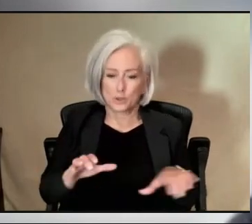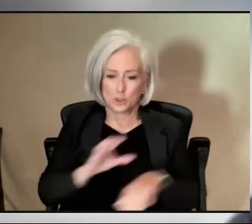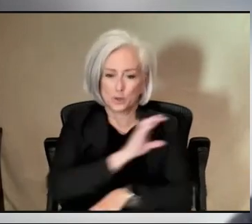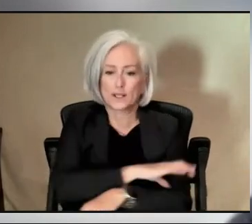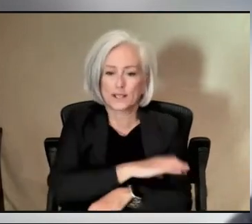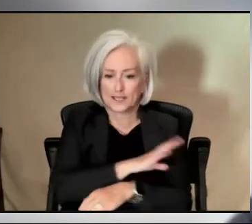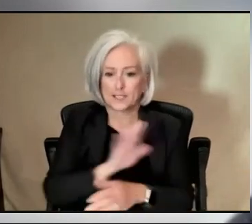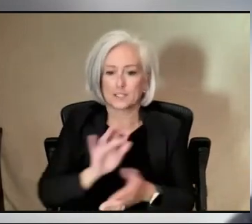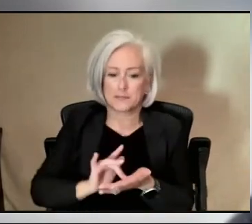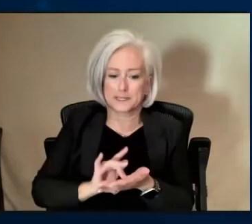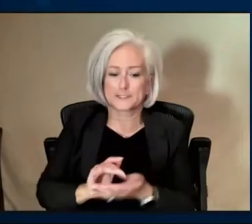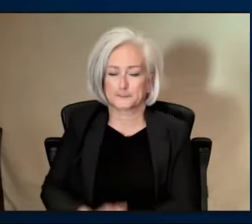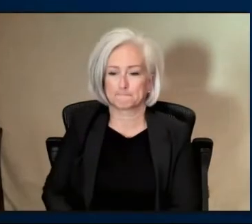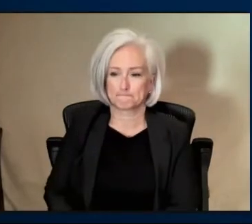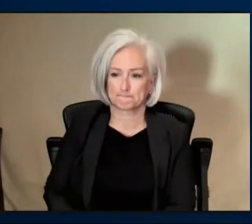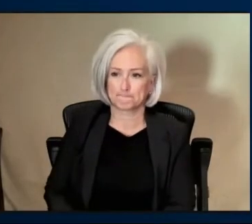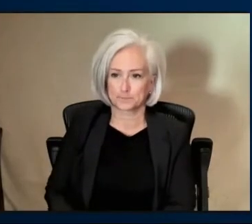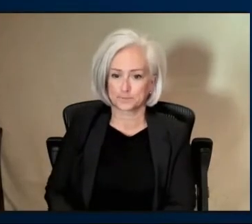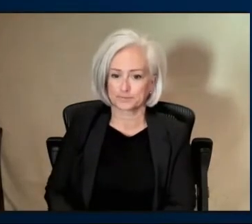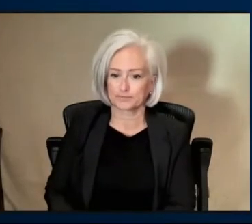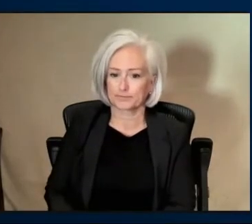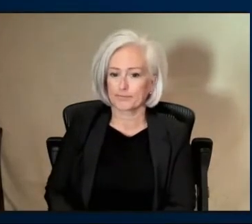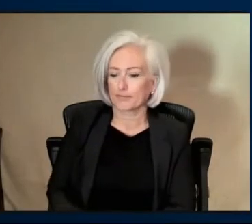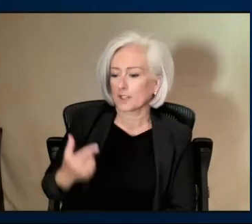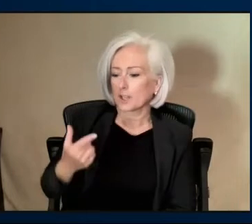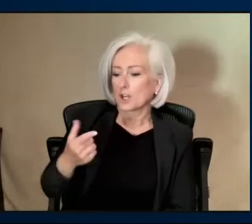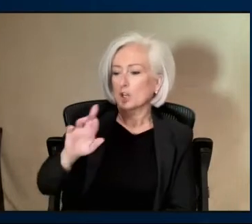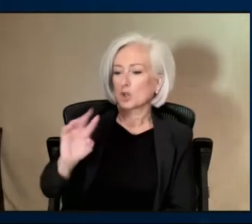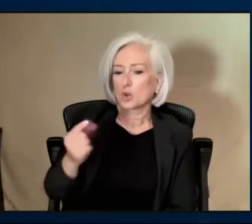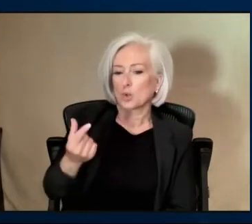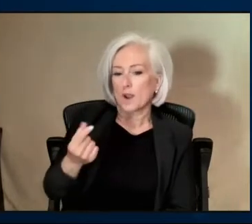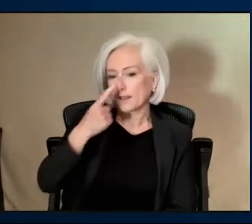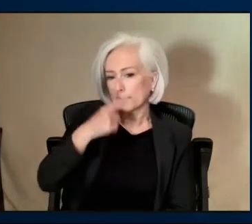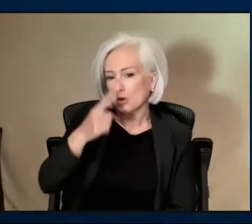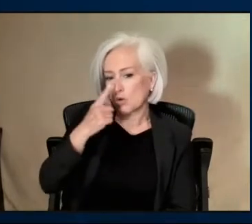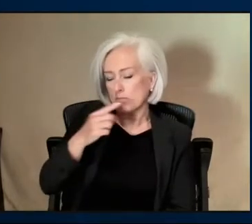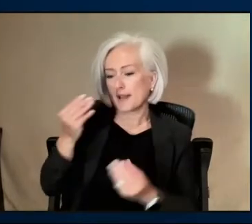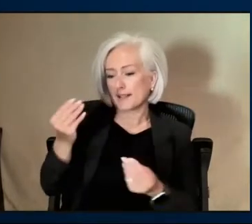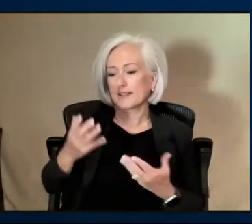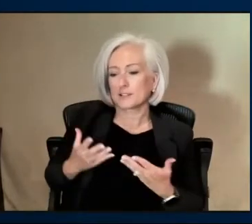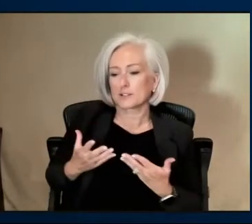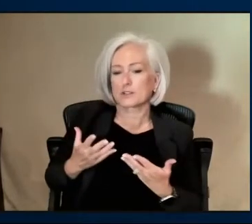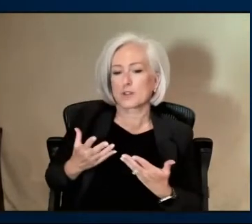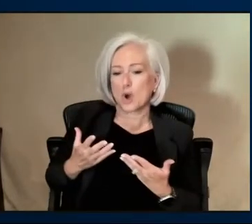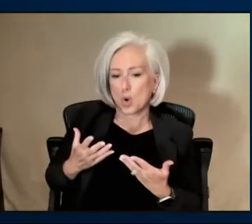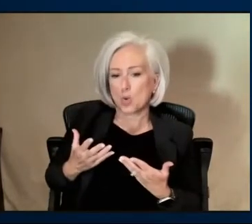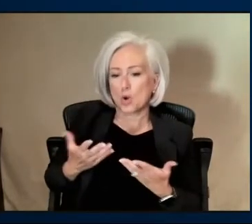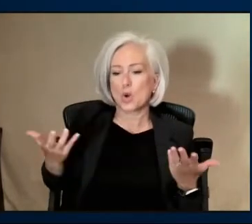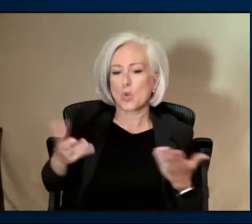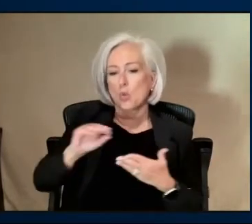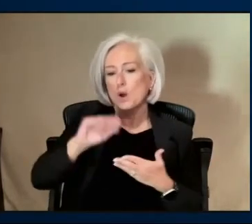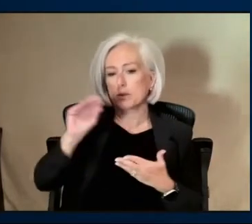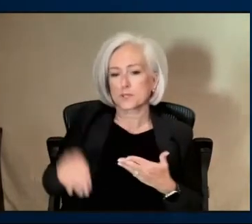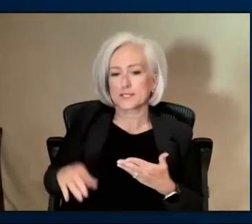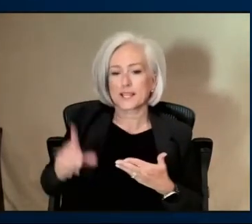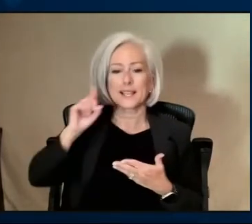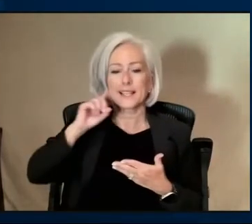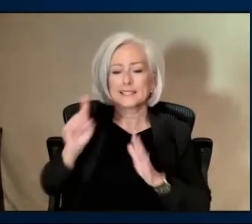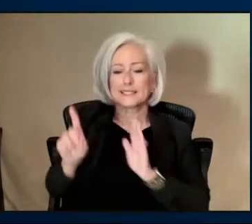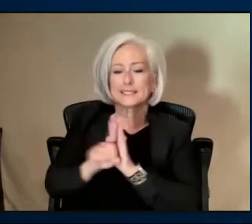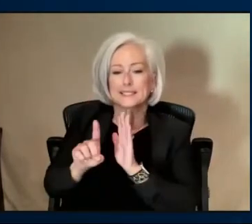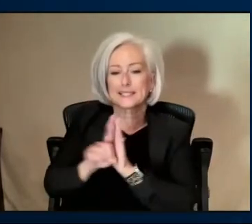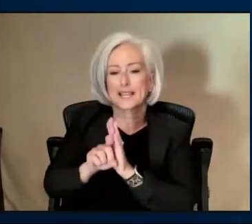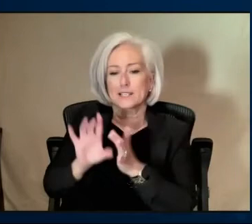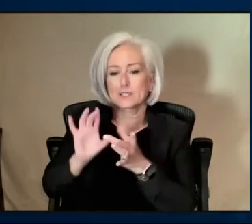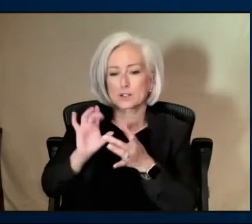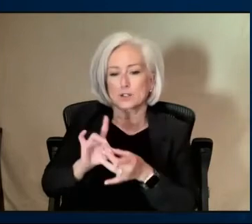Greg, can you tell us and put it in perspective of what the rate of the tinnitus is in relation to the total number